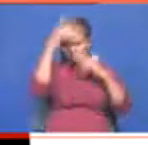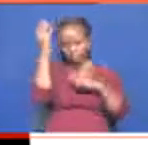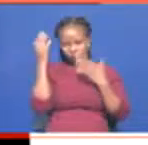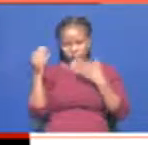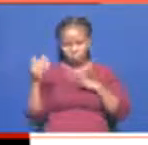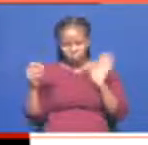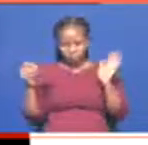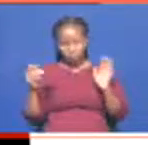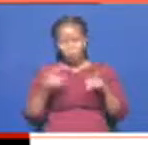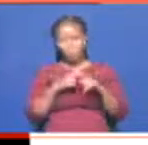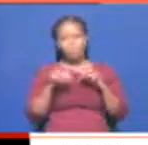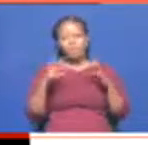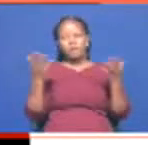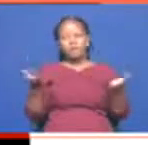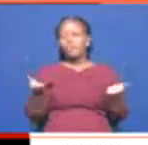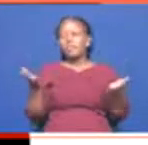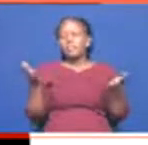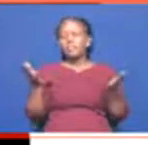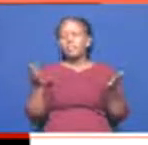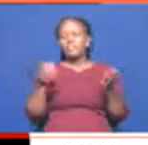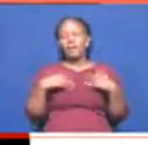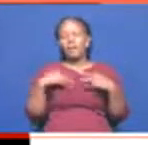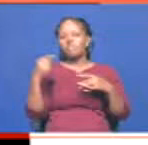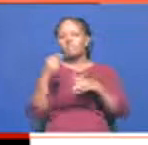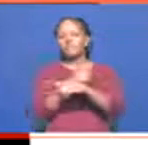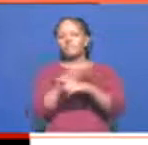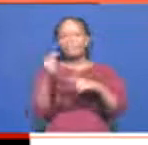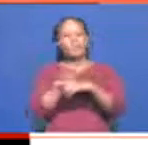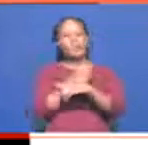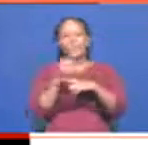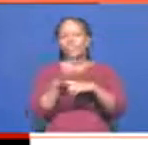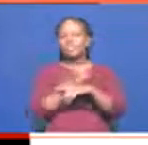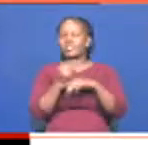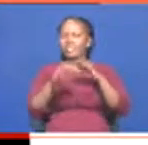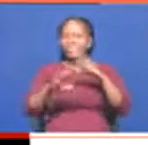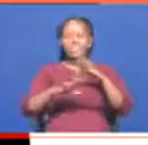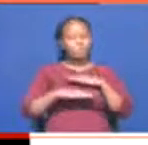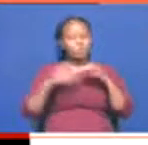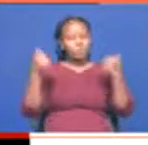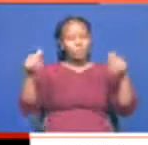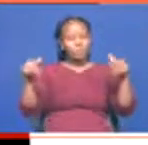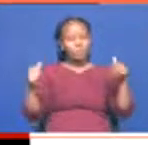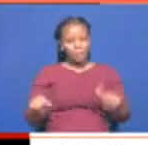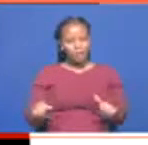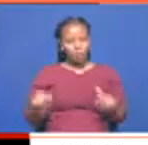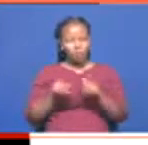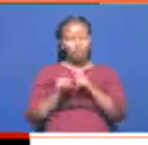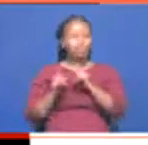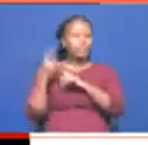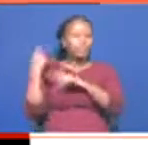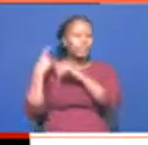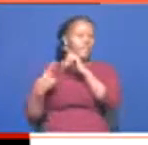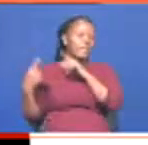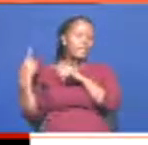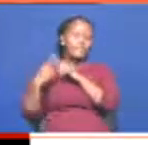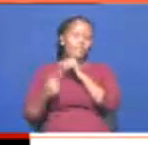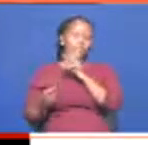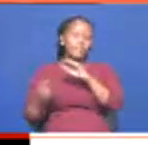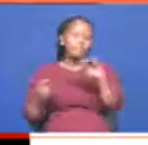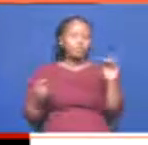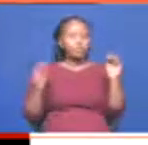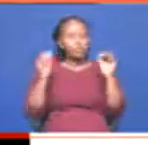have not gone through the necessary training and have not achieved the necessary experience to be able to